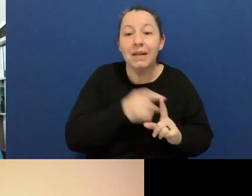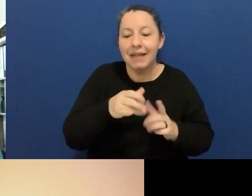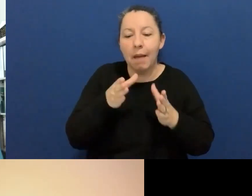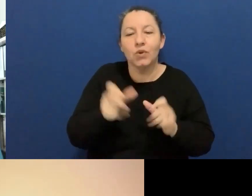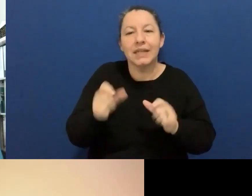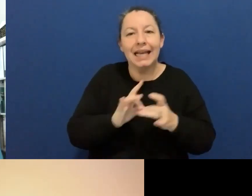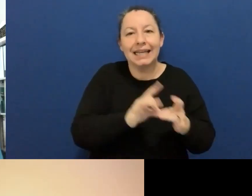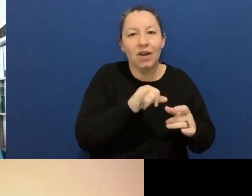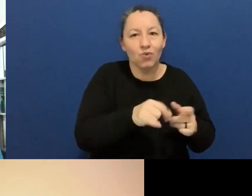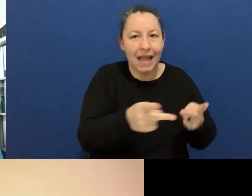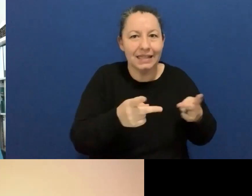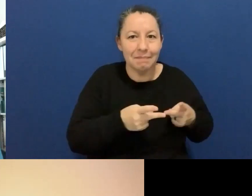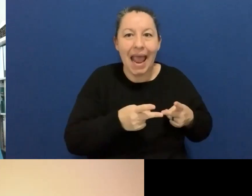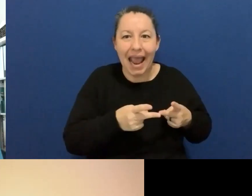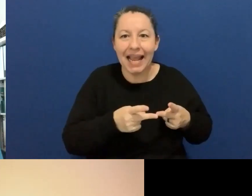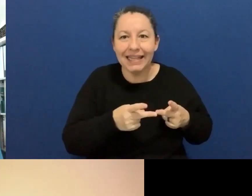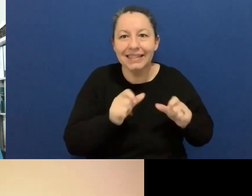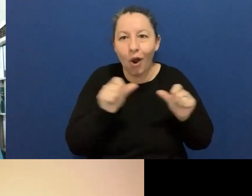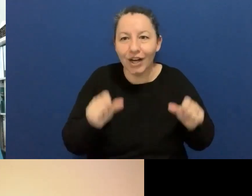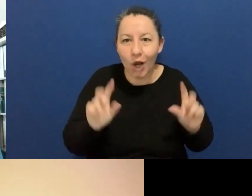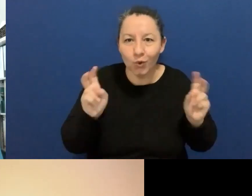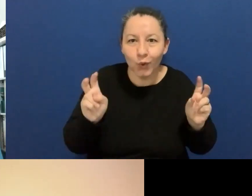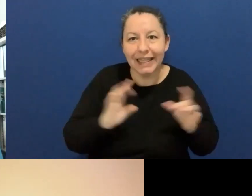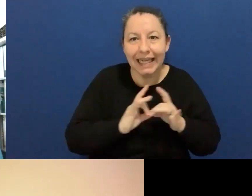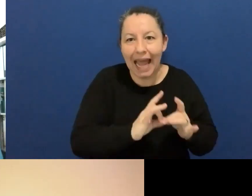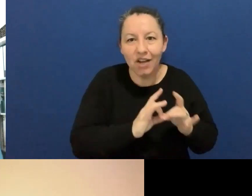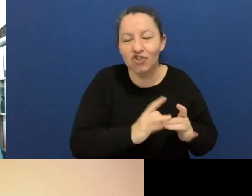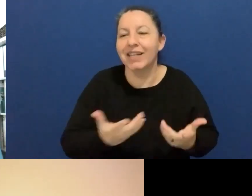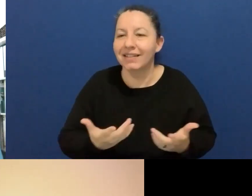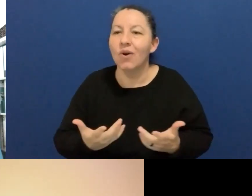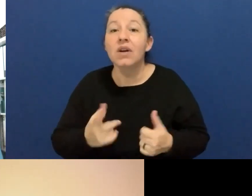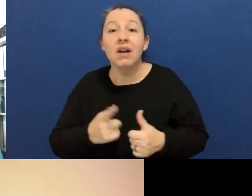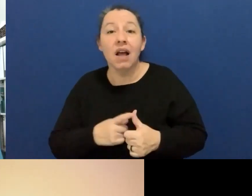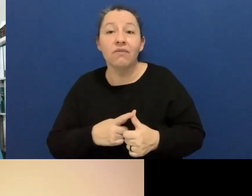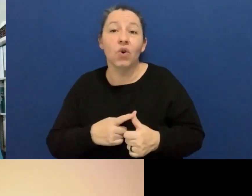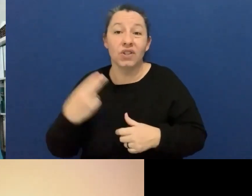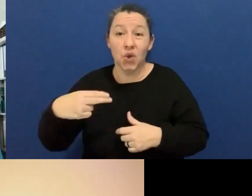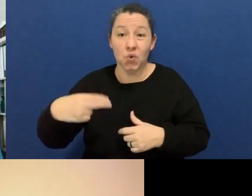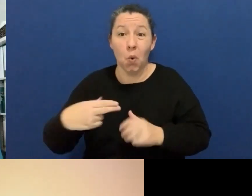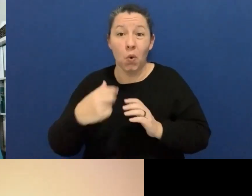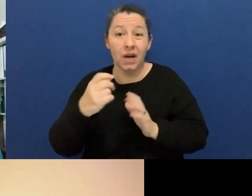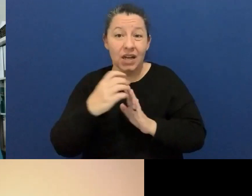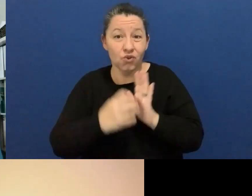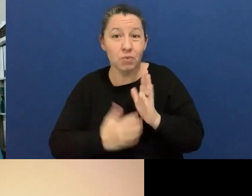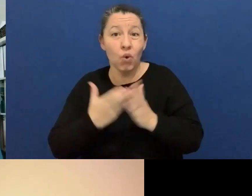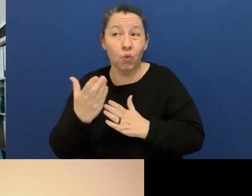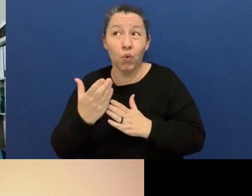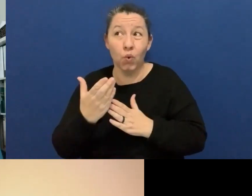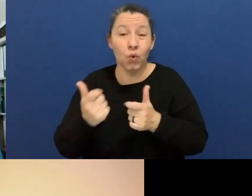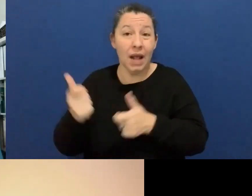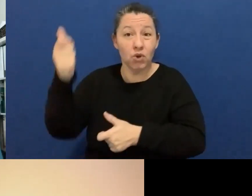space architecturally. Also of note, the first type, the historic inscriptions by the administrators, those are